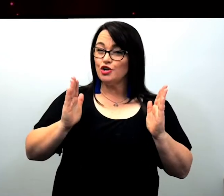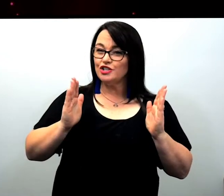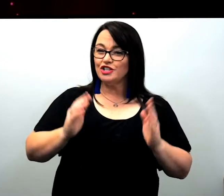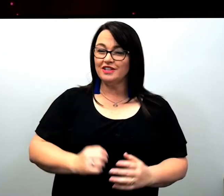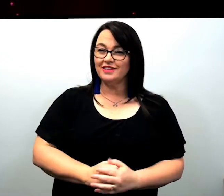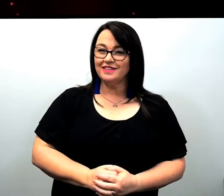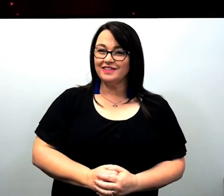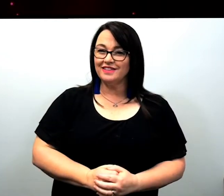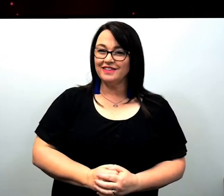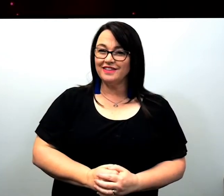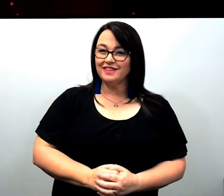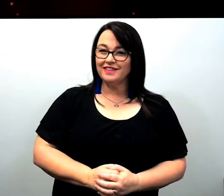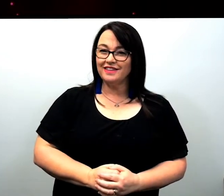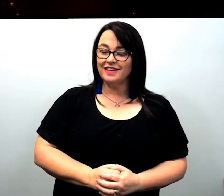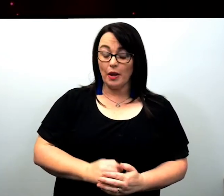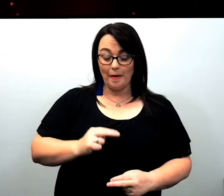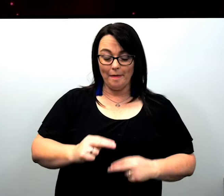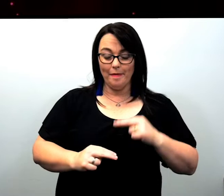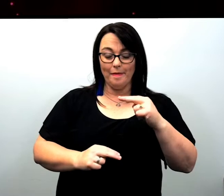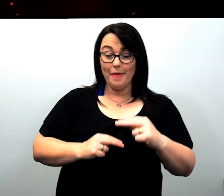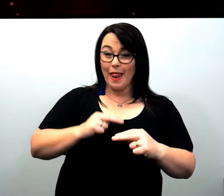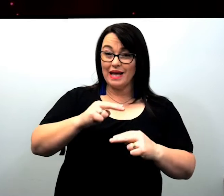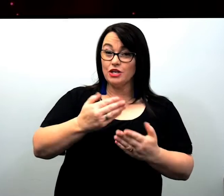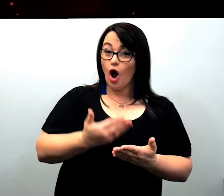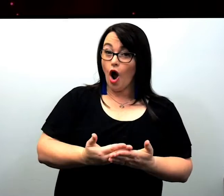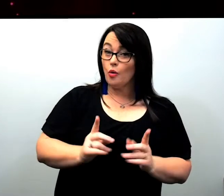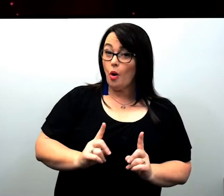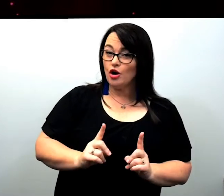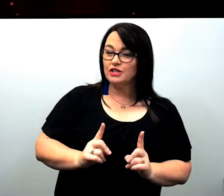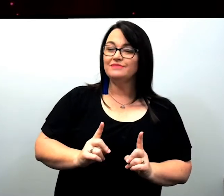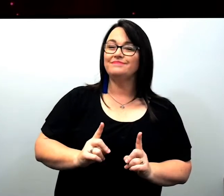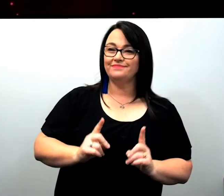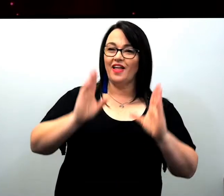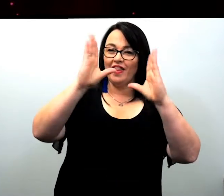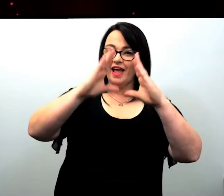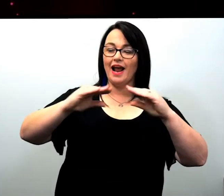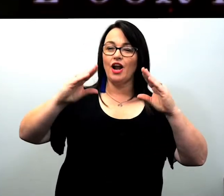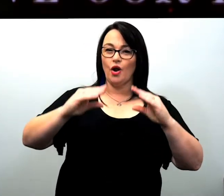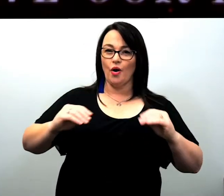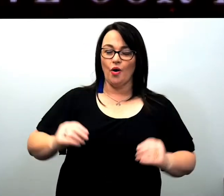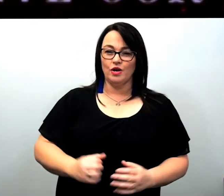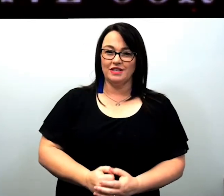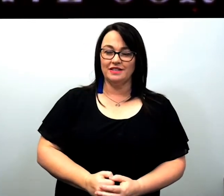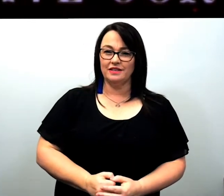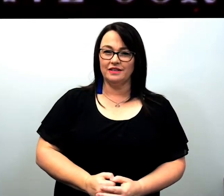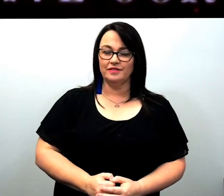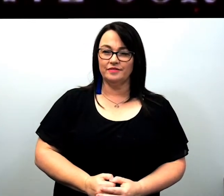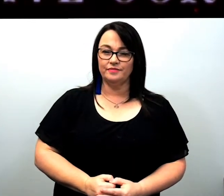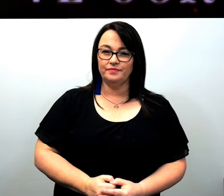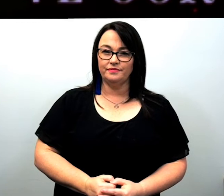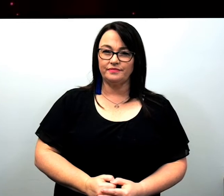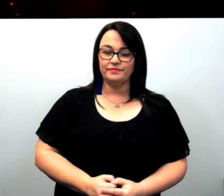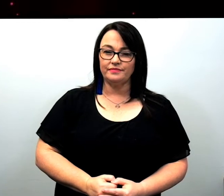is built on the anointing. But watch this. God's vehicle